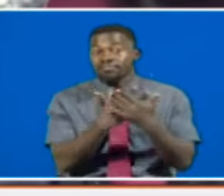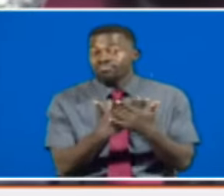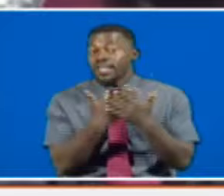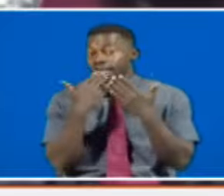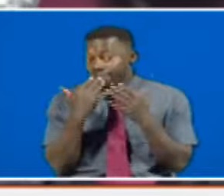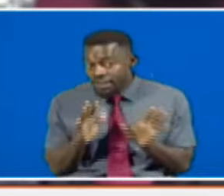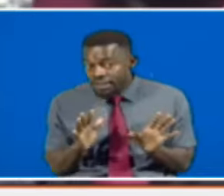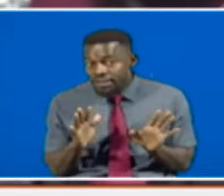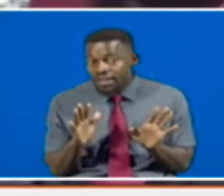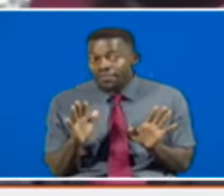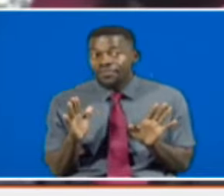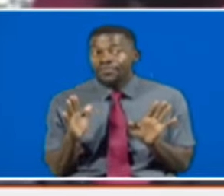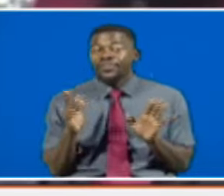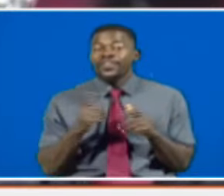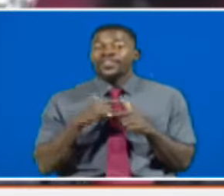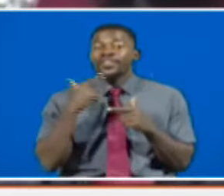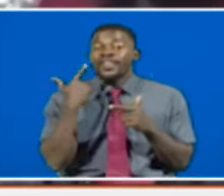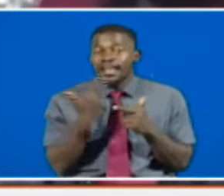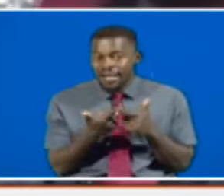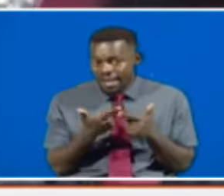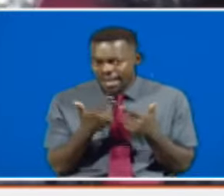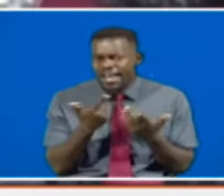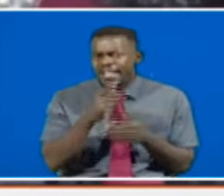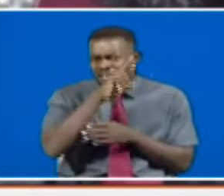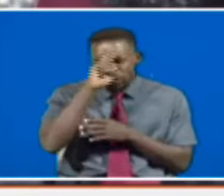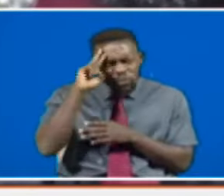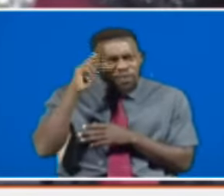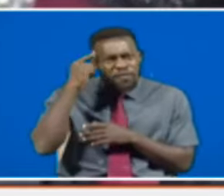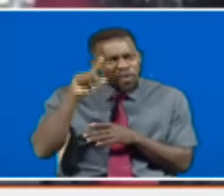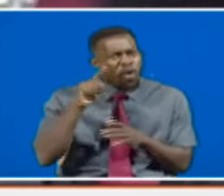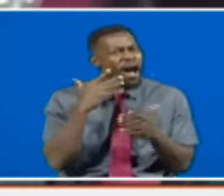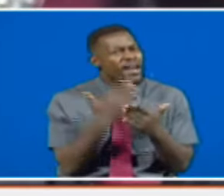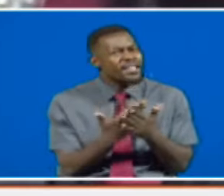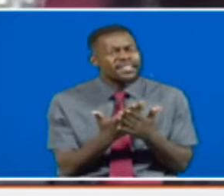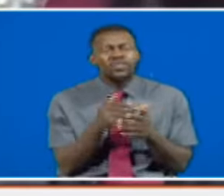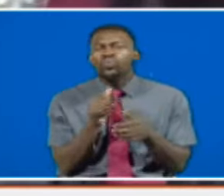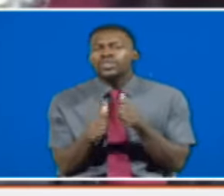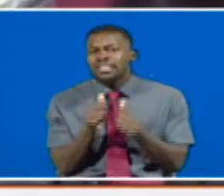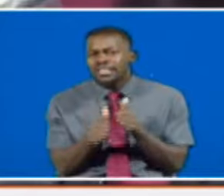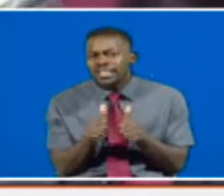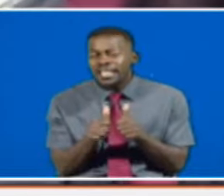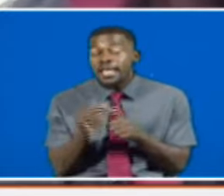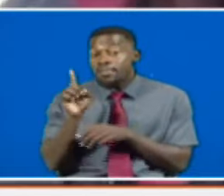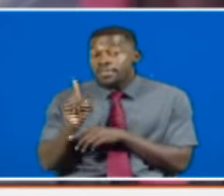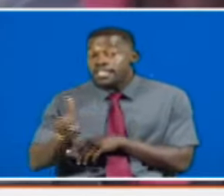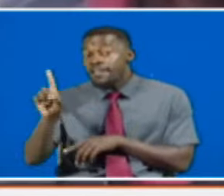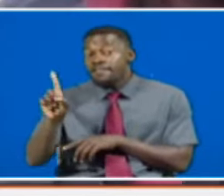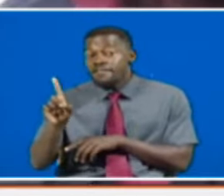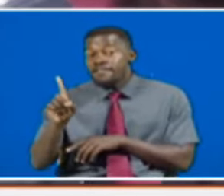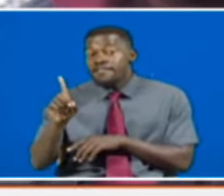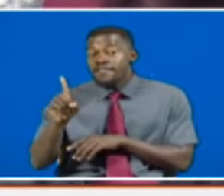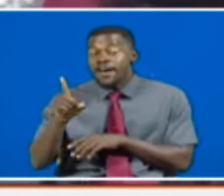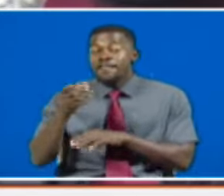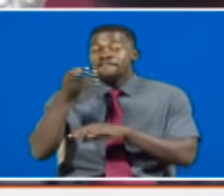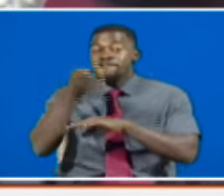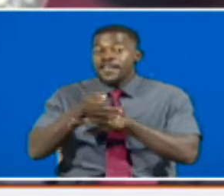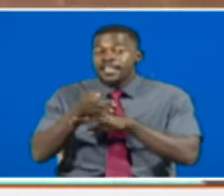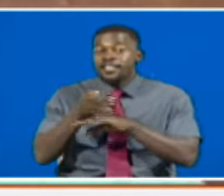told that the reasons for his arrest was that he had faked